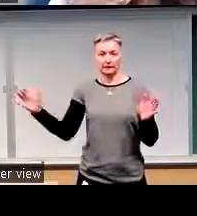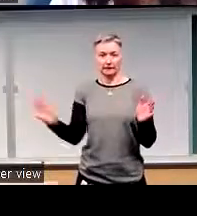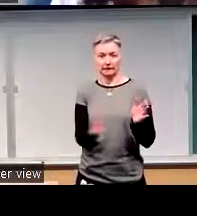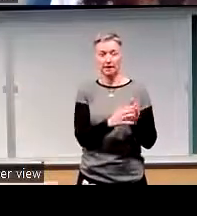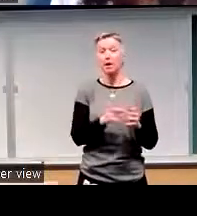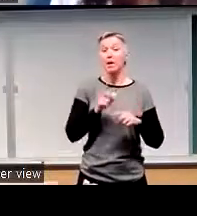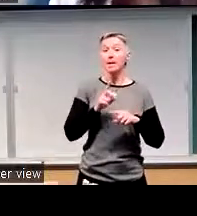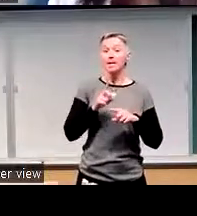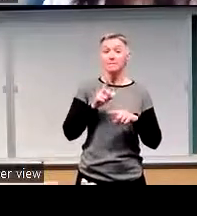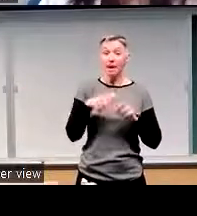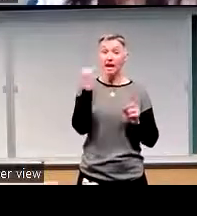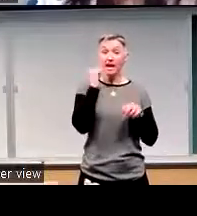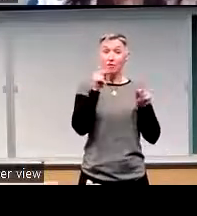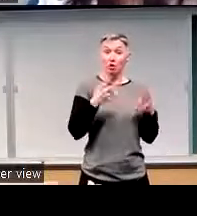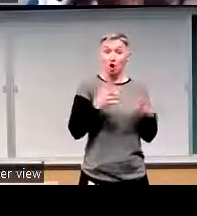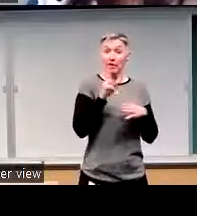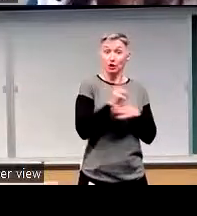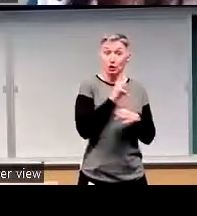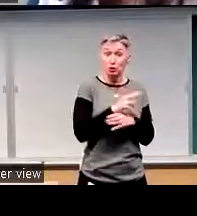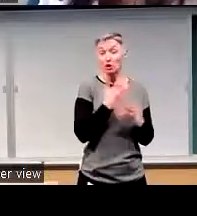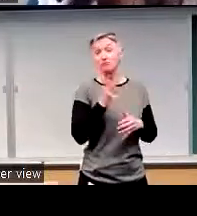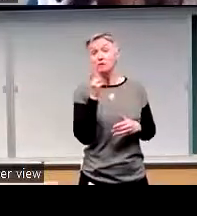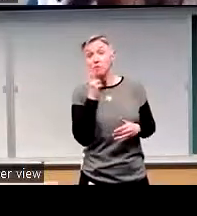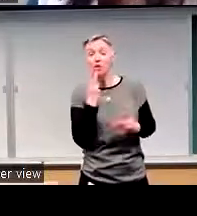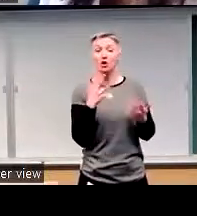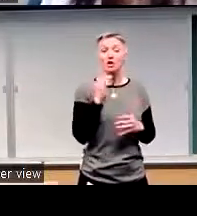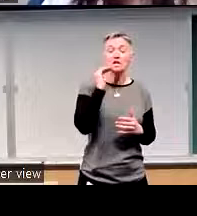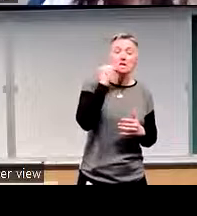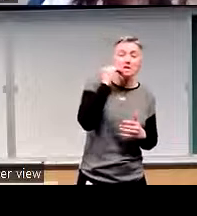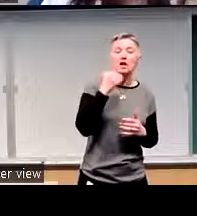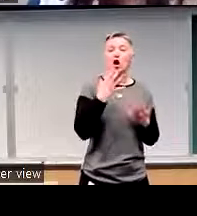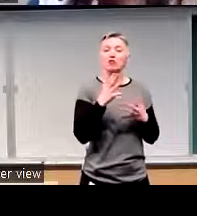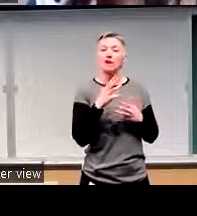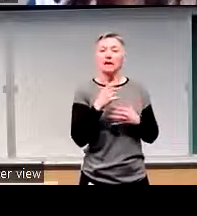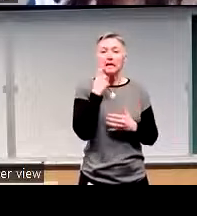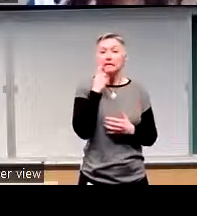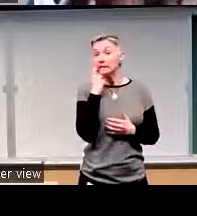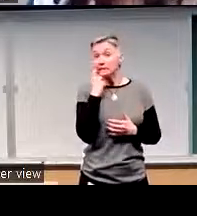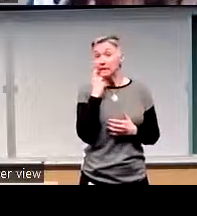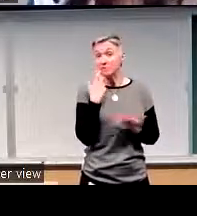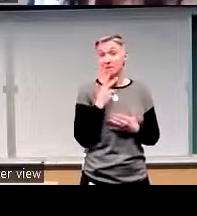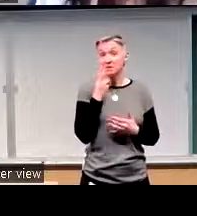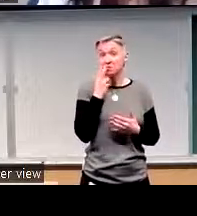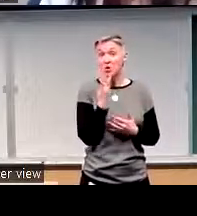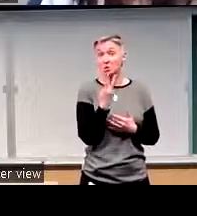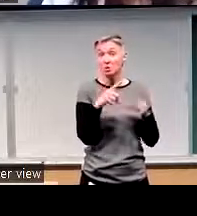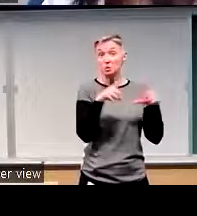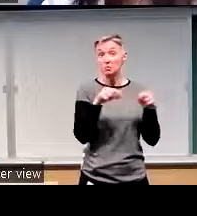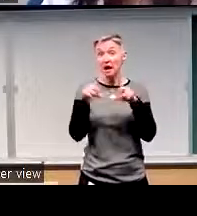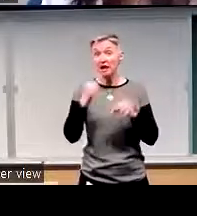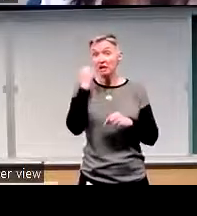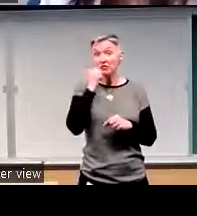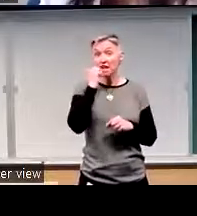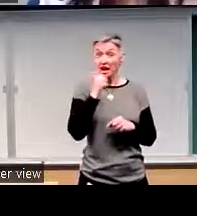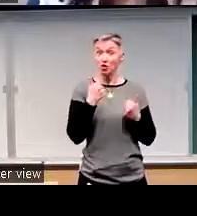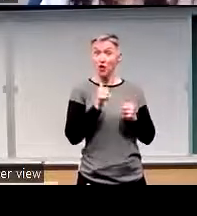to quit smoking who is already addicted and smokes 2 packs a day is less